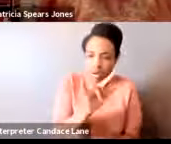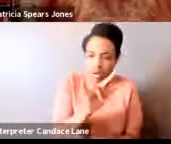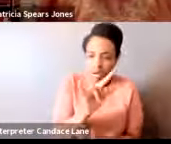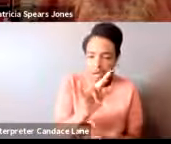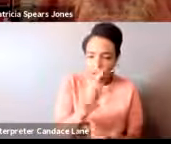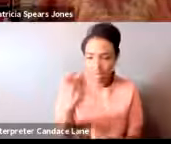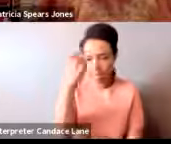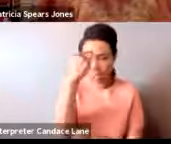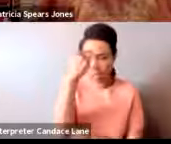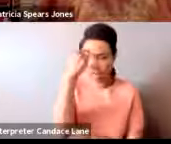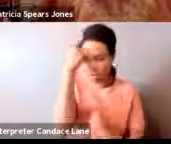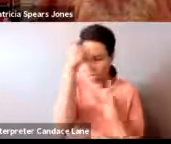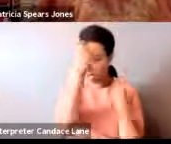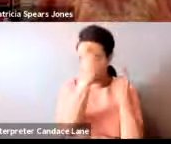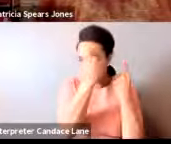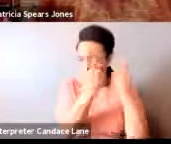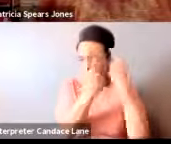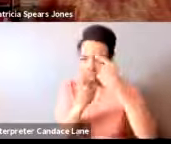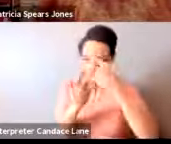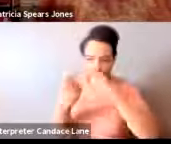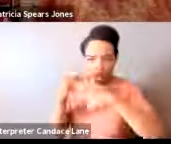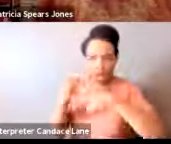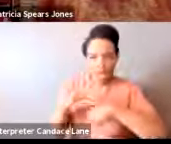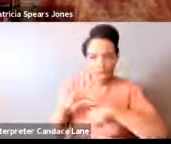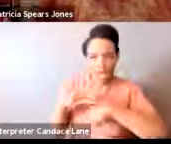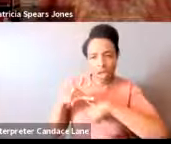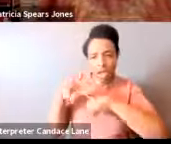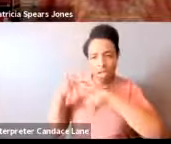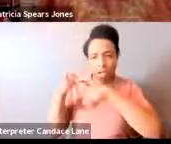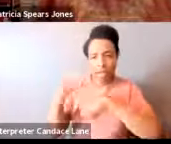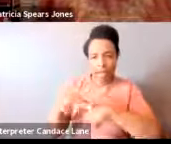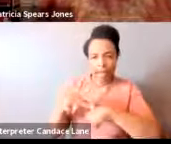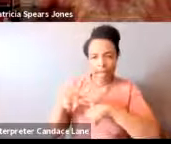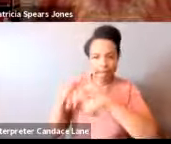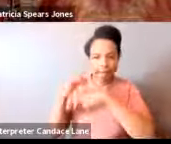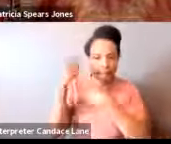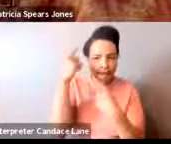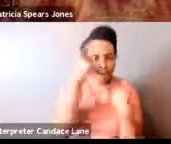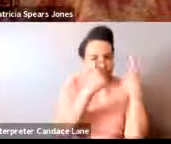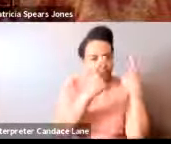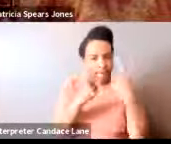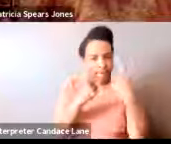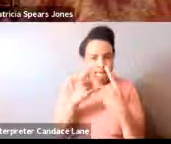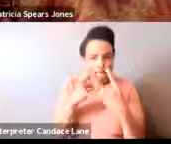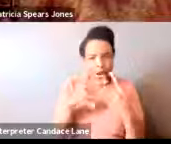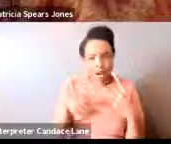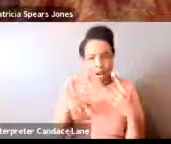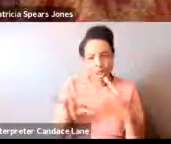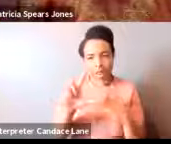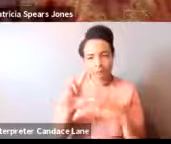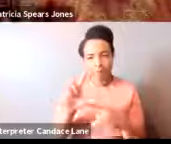think, think, think, think, think, love.